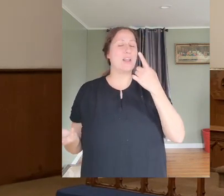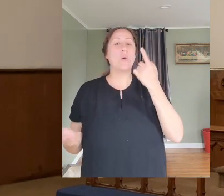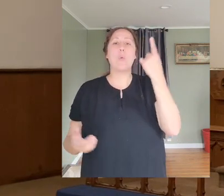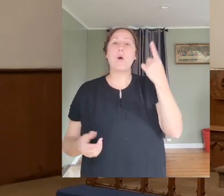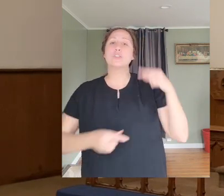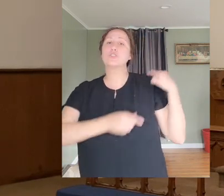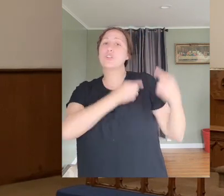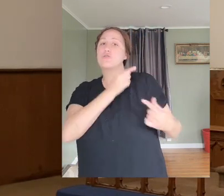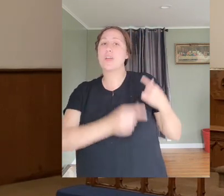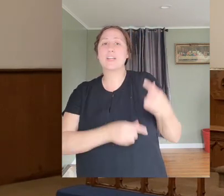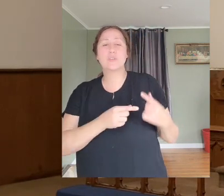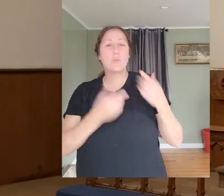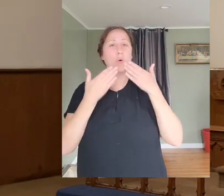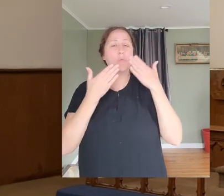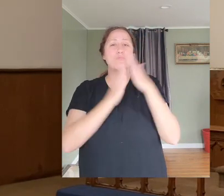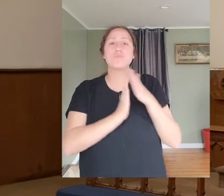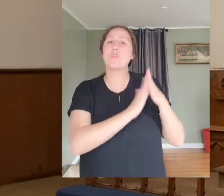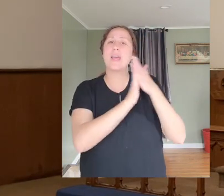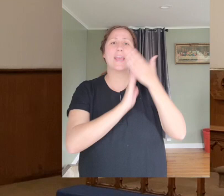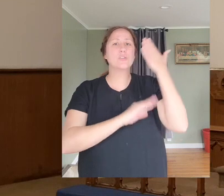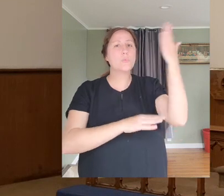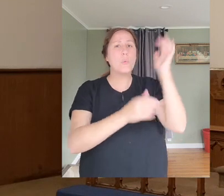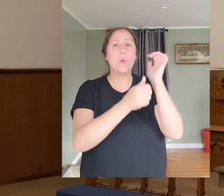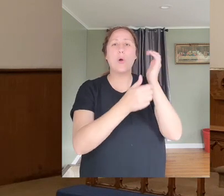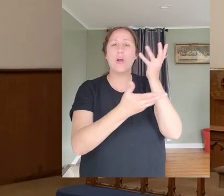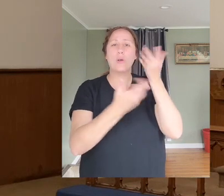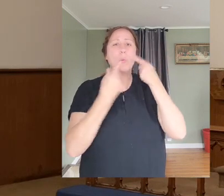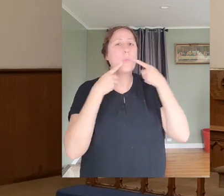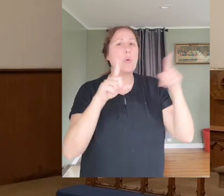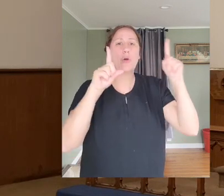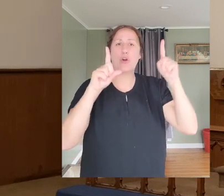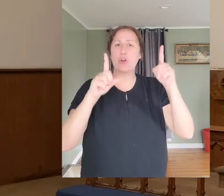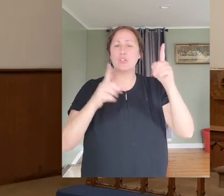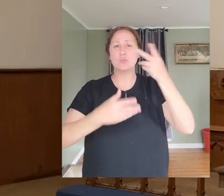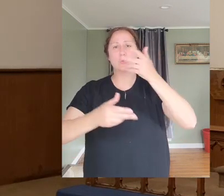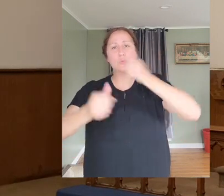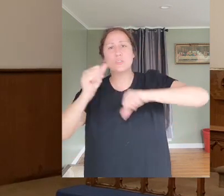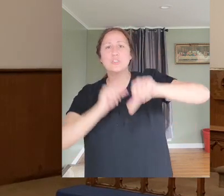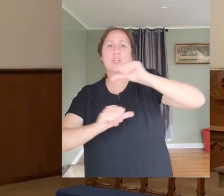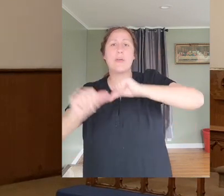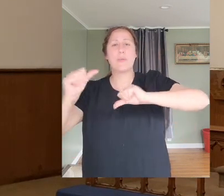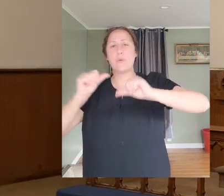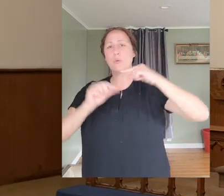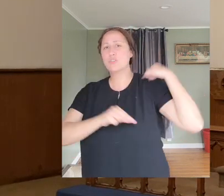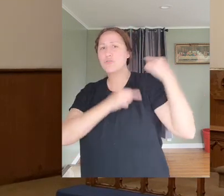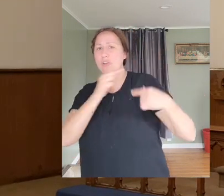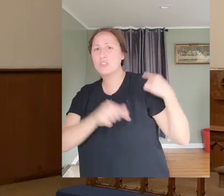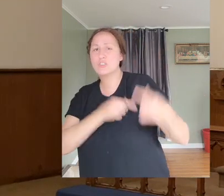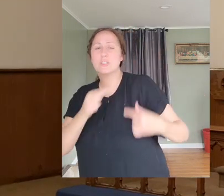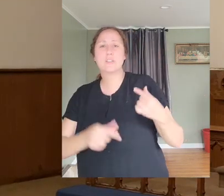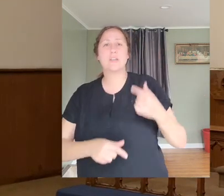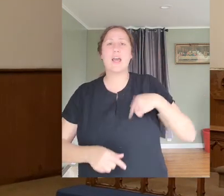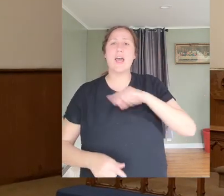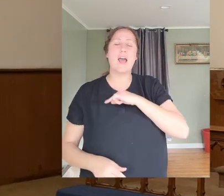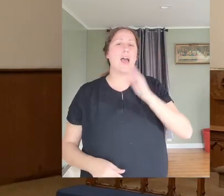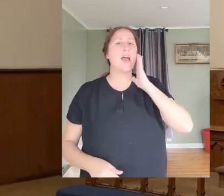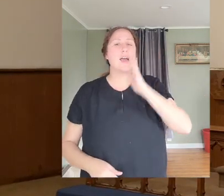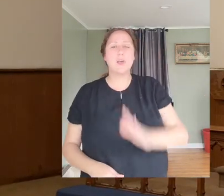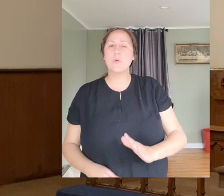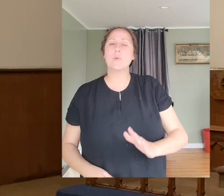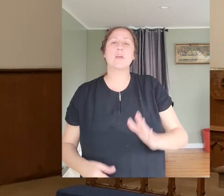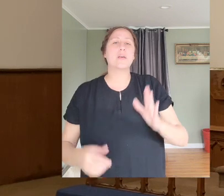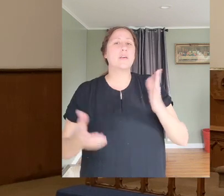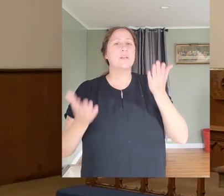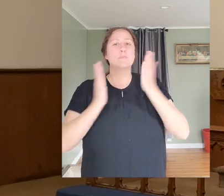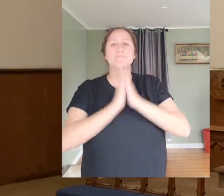shall praise your works to another, and shall declare your mighty acts. I will meditate on the glorious splendor